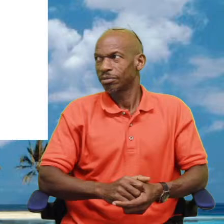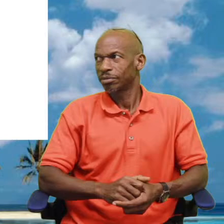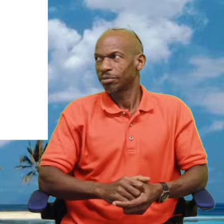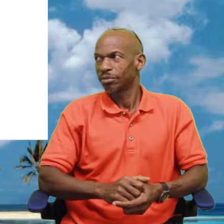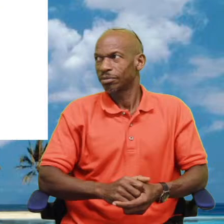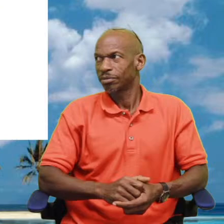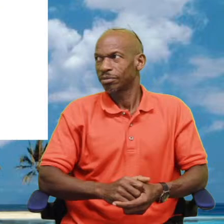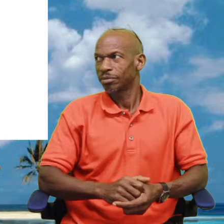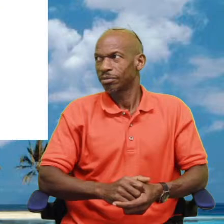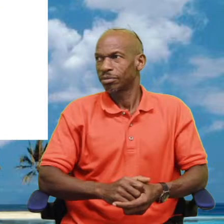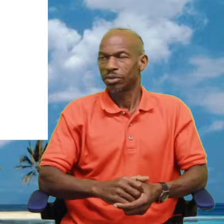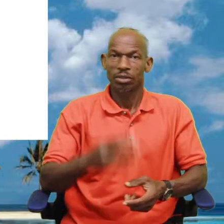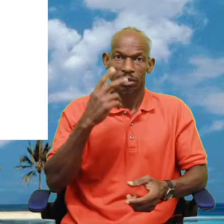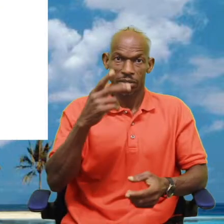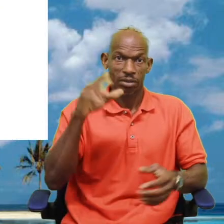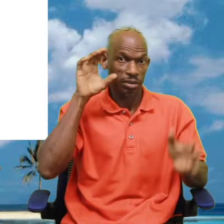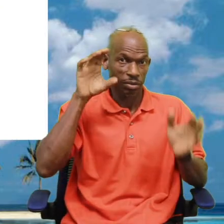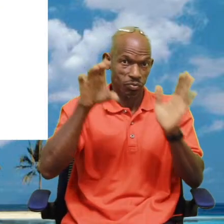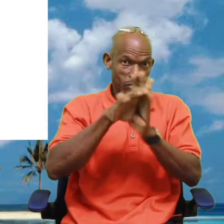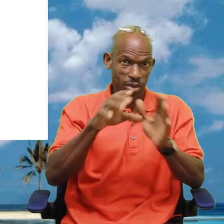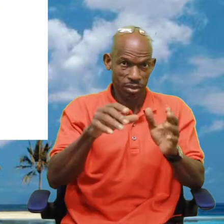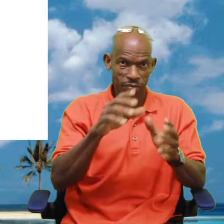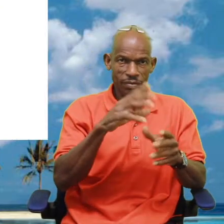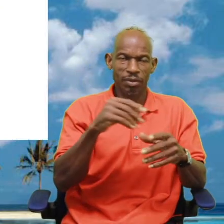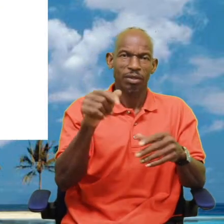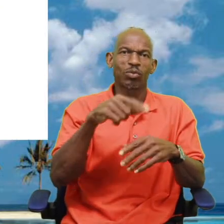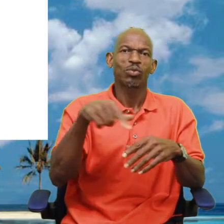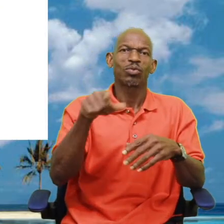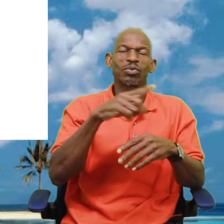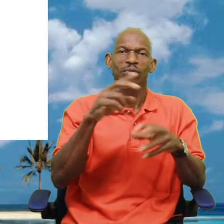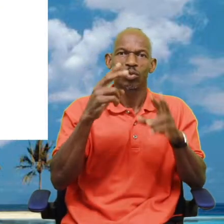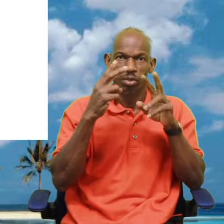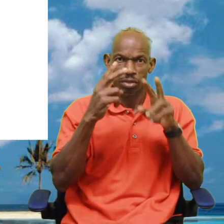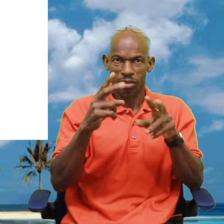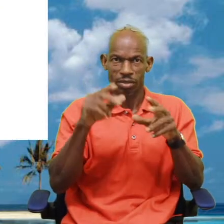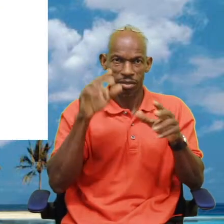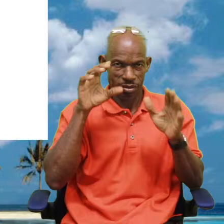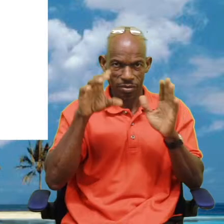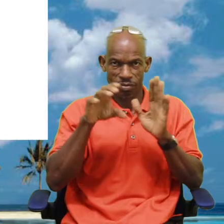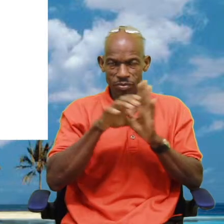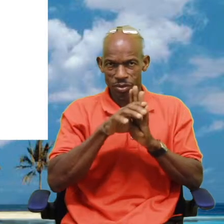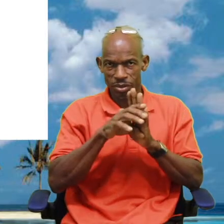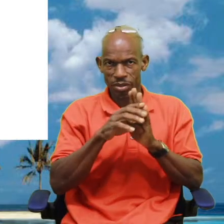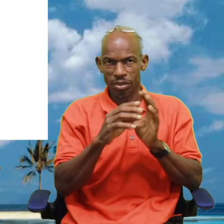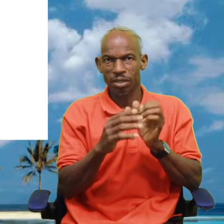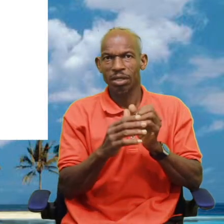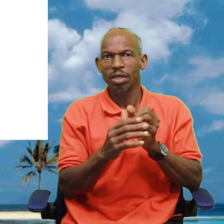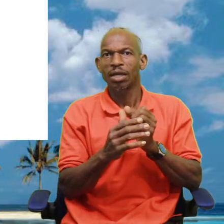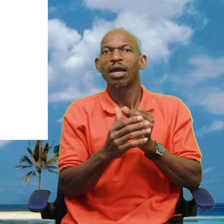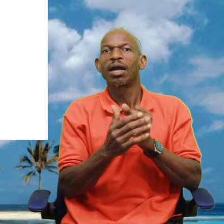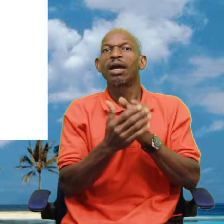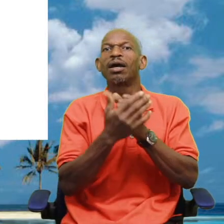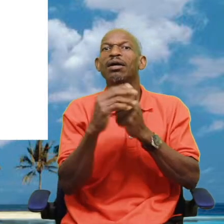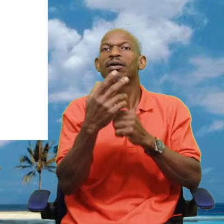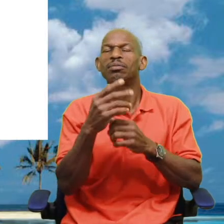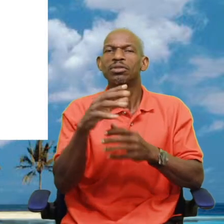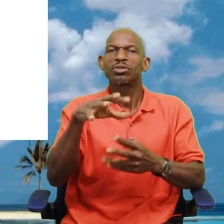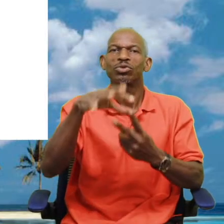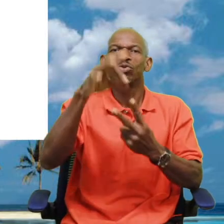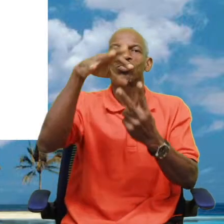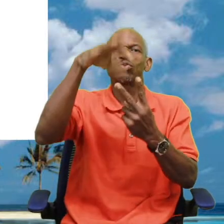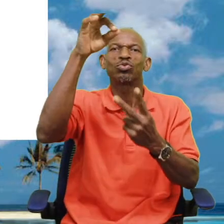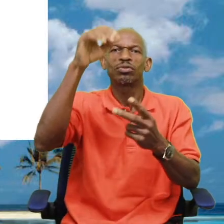pictures on our screen, and we are going to be using these pictures to select adjectives, right?